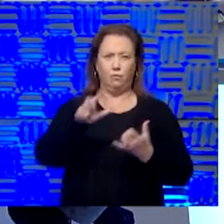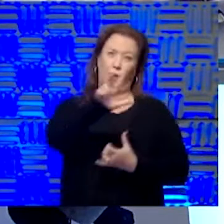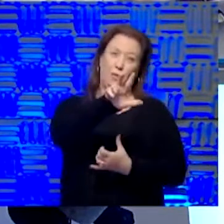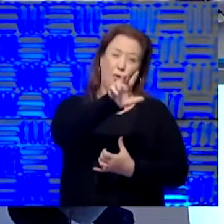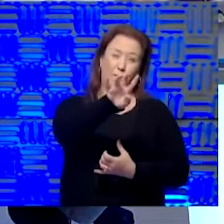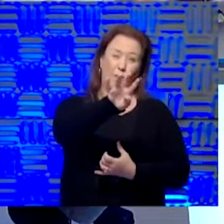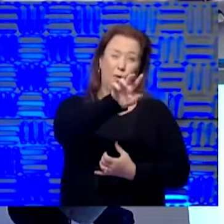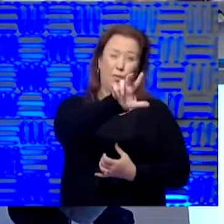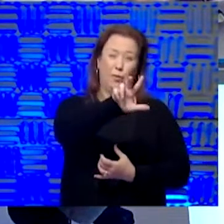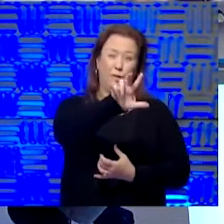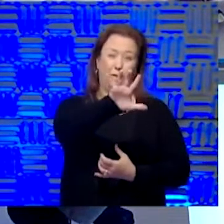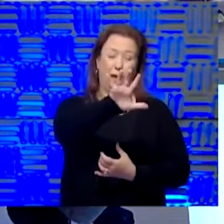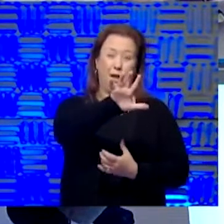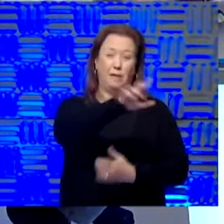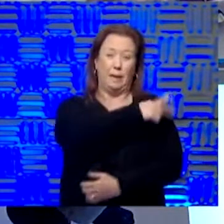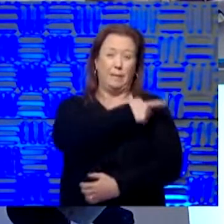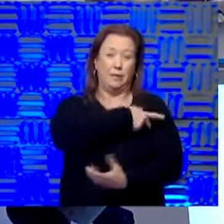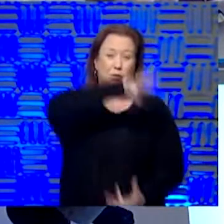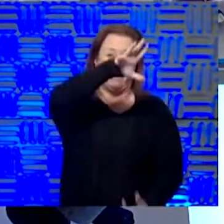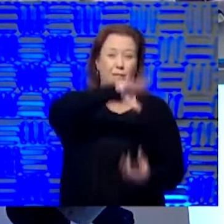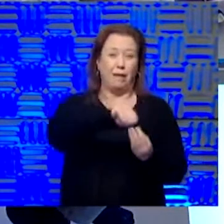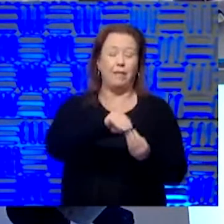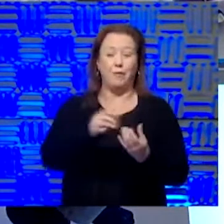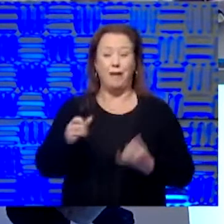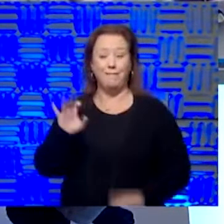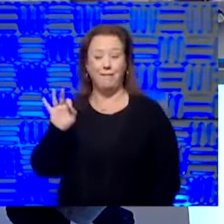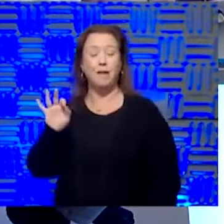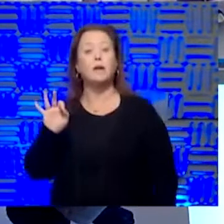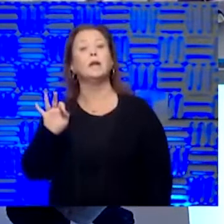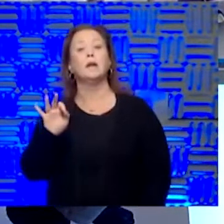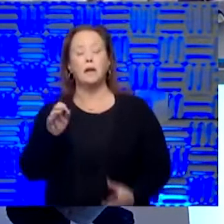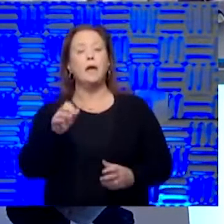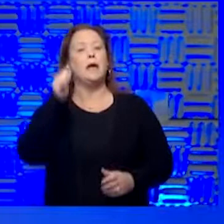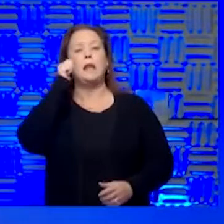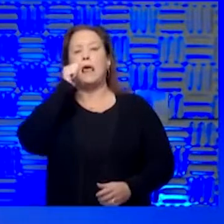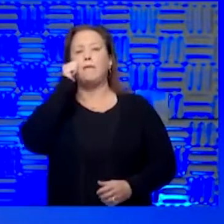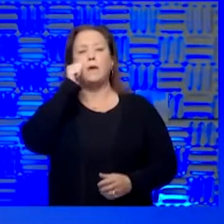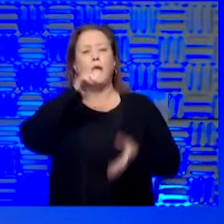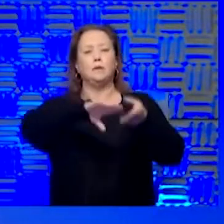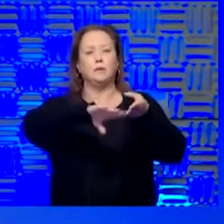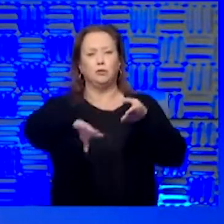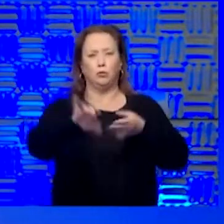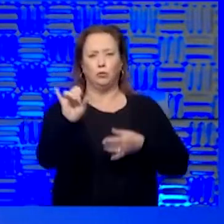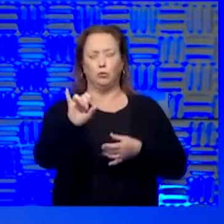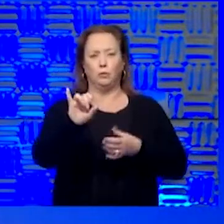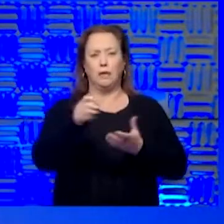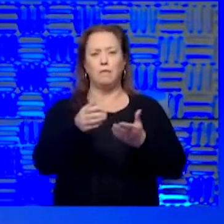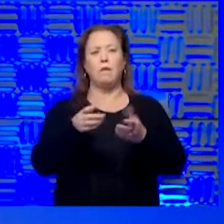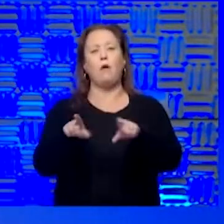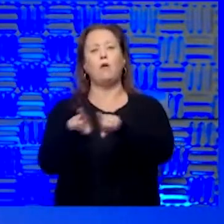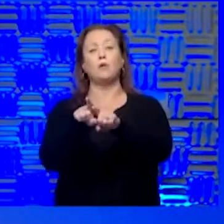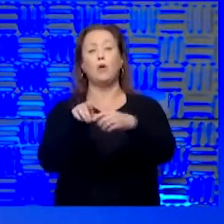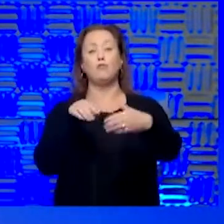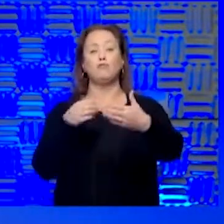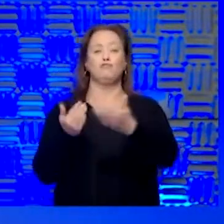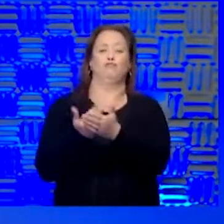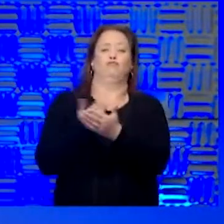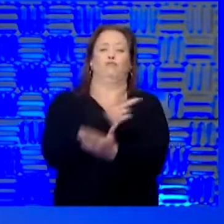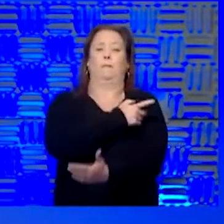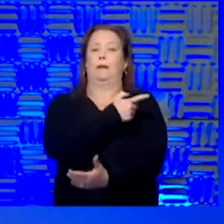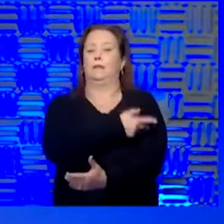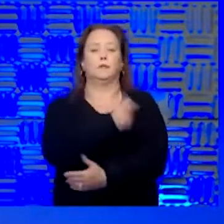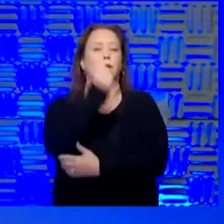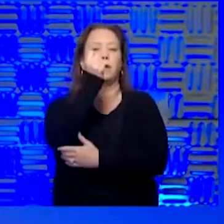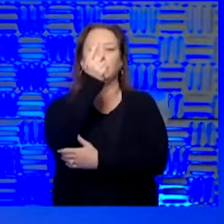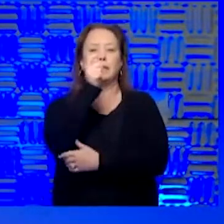Right. patients at one time. So we're technically And day to day, this includes discharges as well as new admissions. So it's not just the same